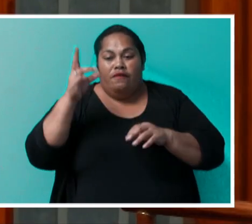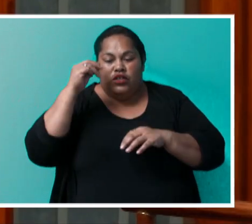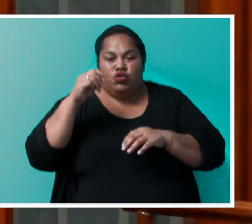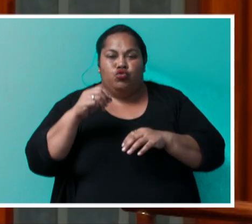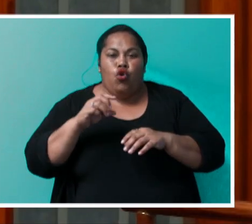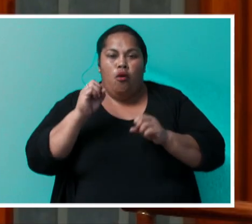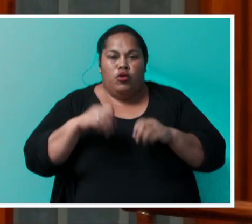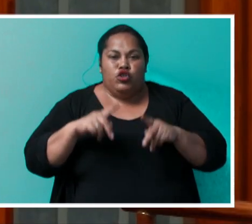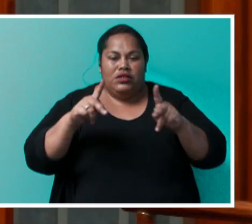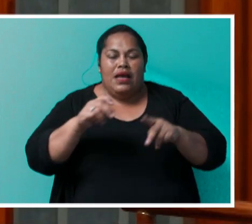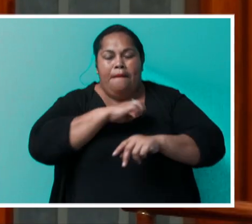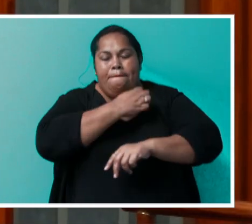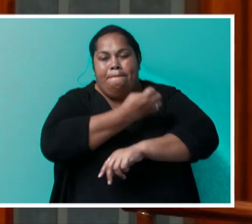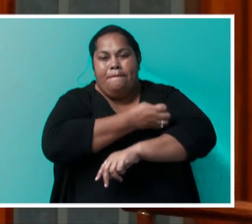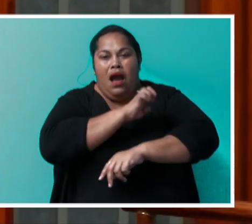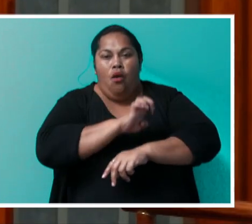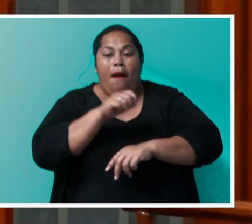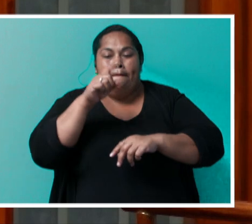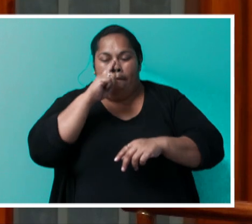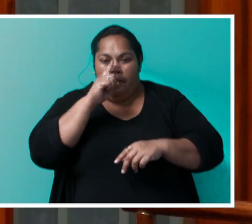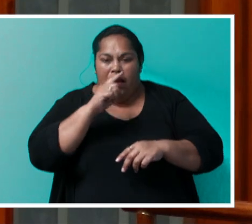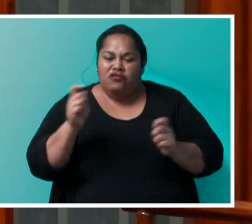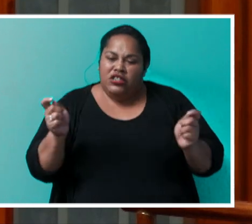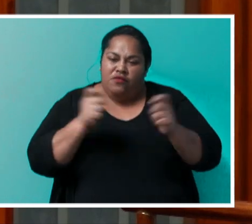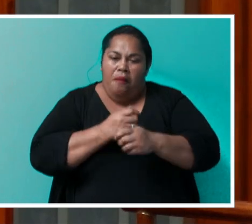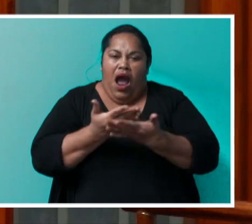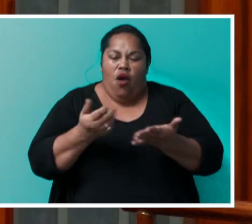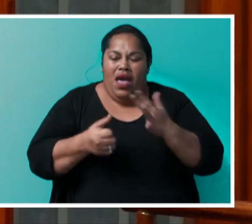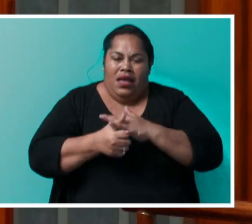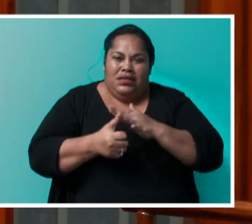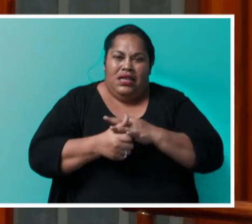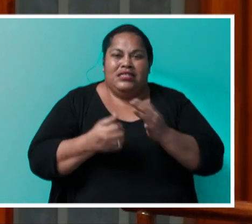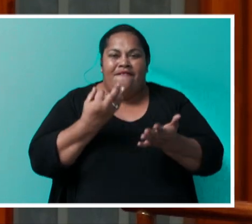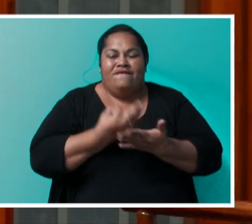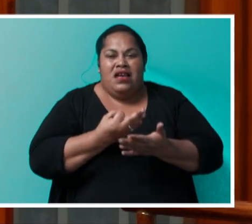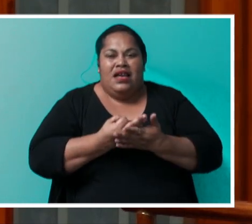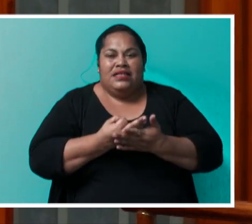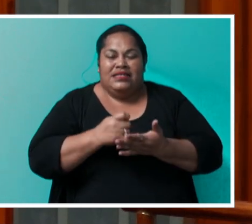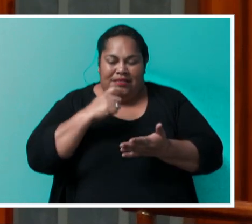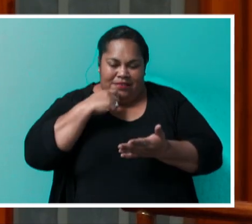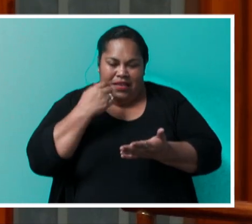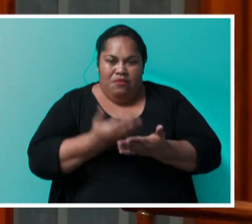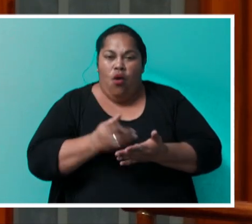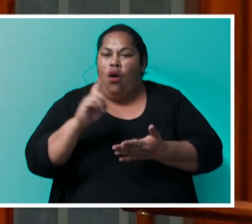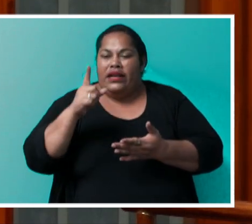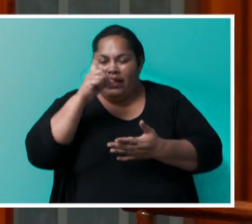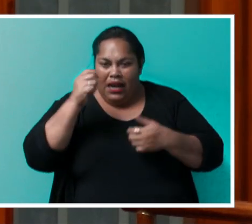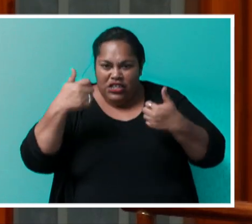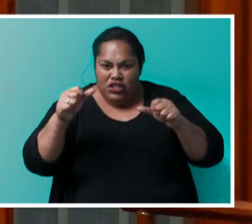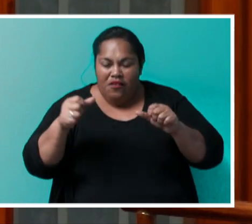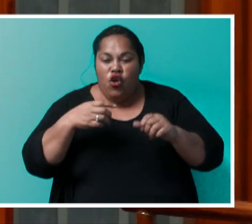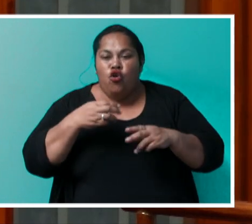empowering our people, and transforming how we access finance. It is a testament to what we can achieve through